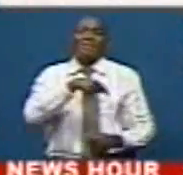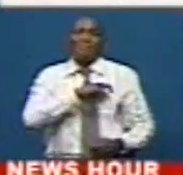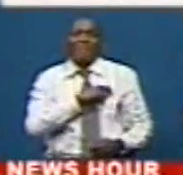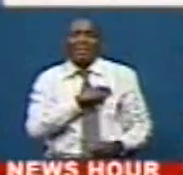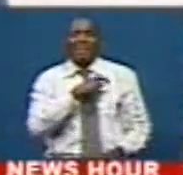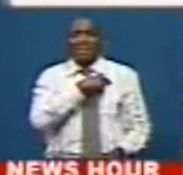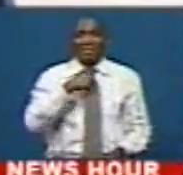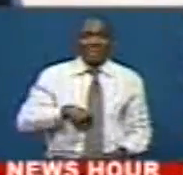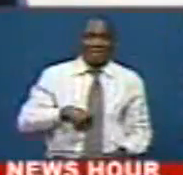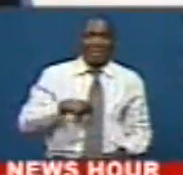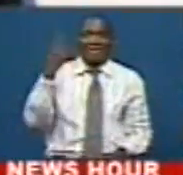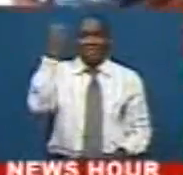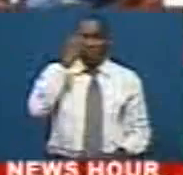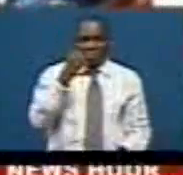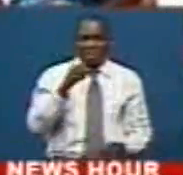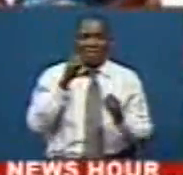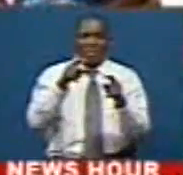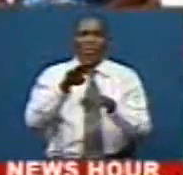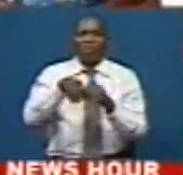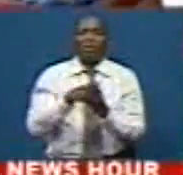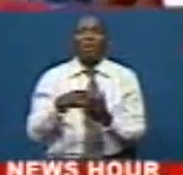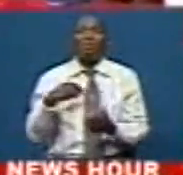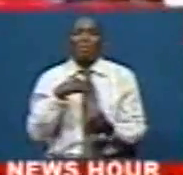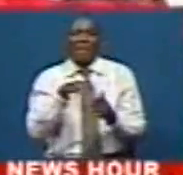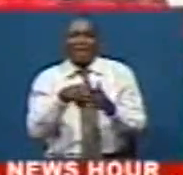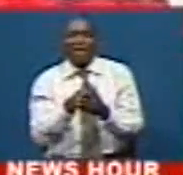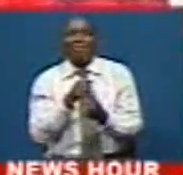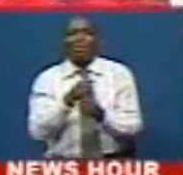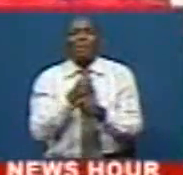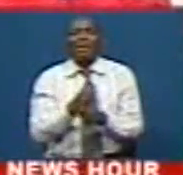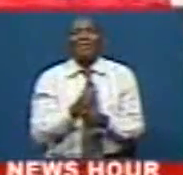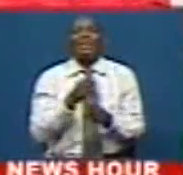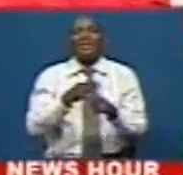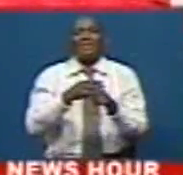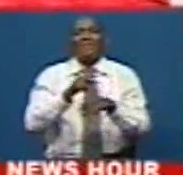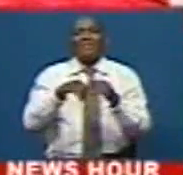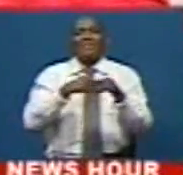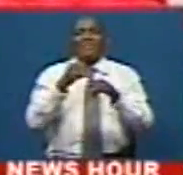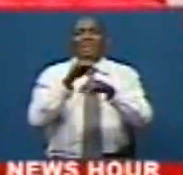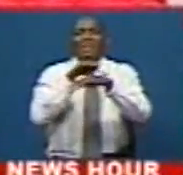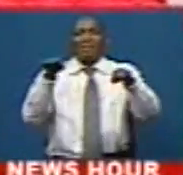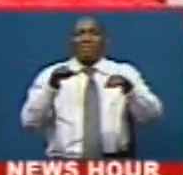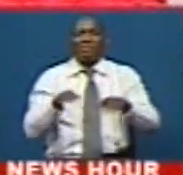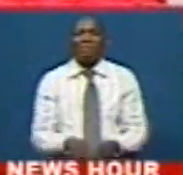China, and Europe to enlighten members on how to make a mark on the international scene.